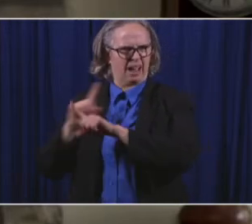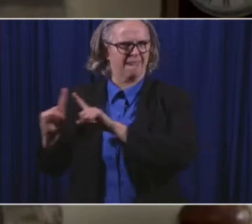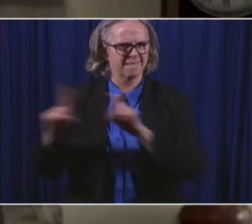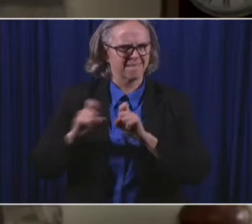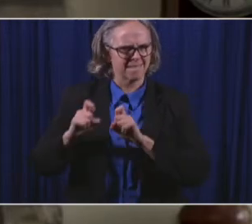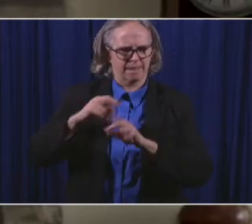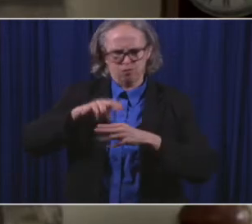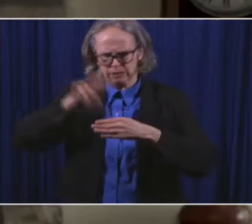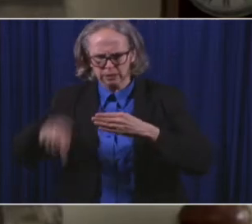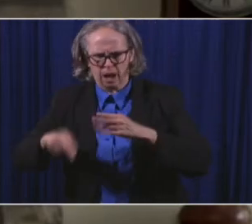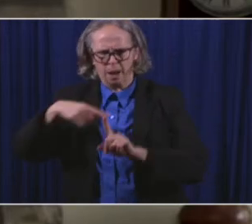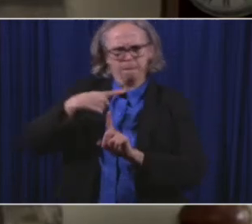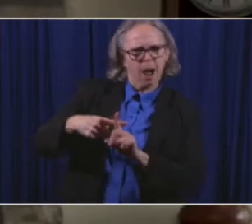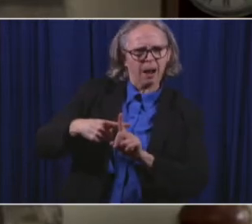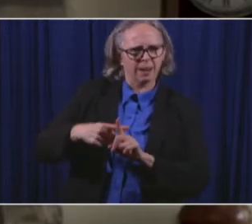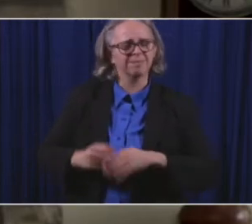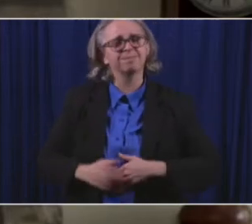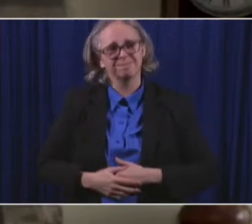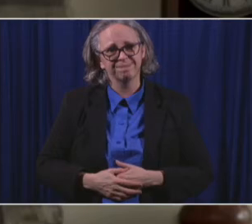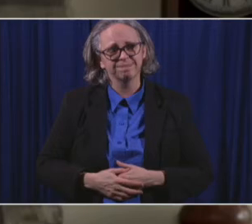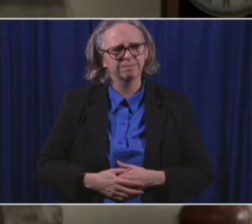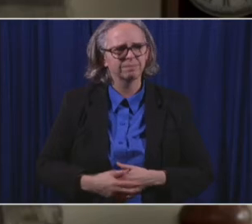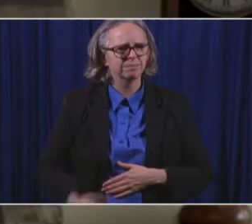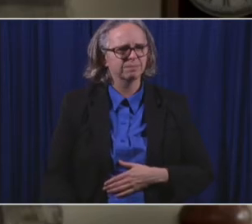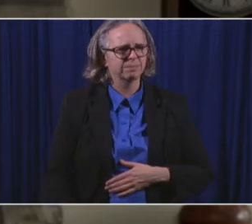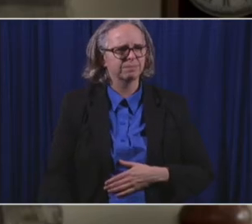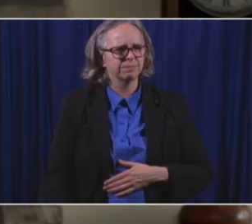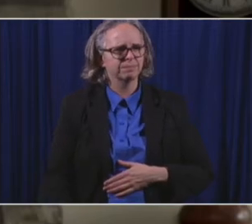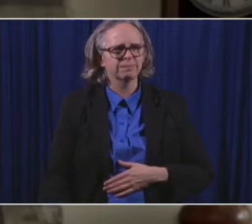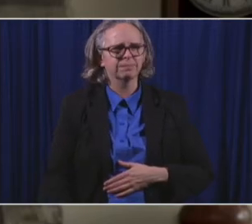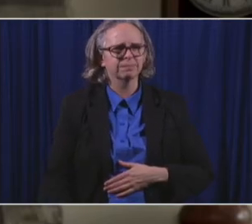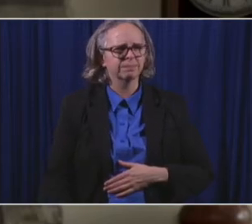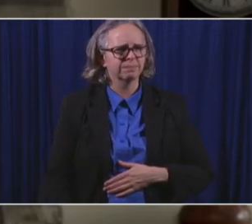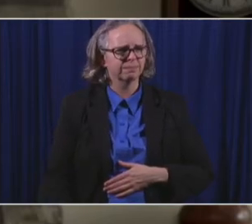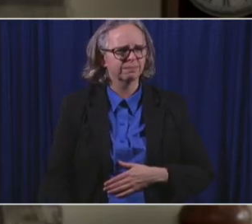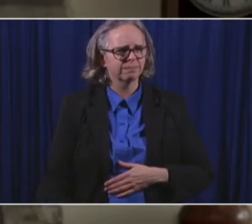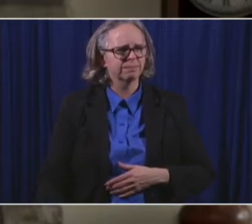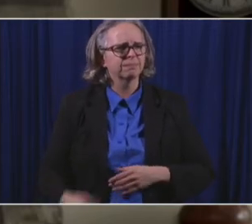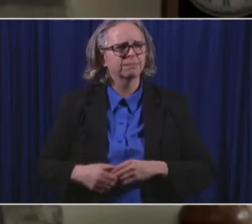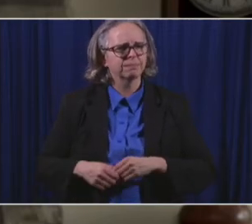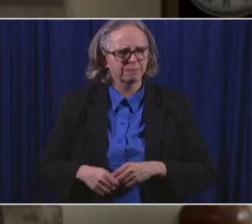out not to be the same person, they will be clear. That will be,